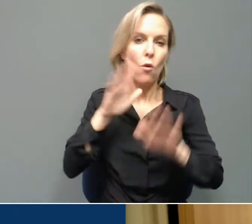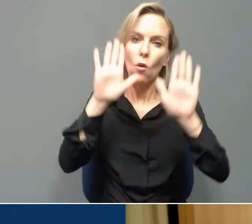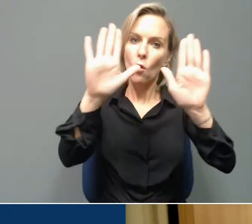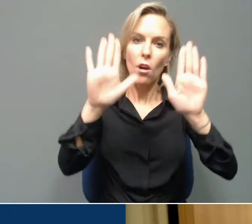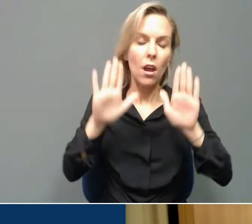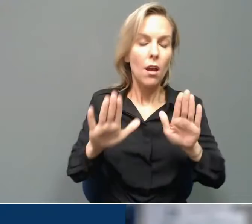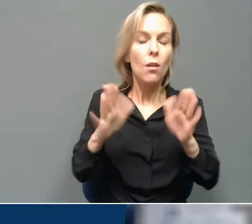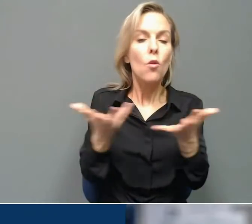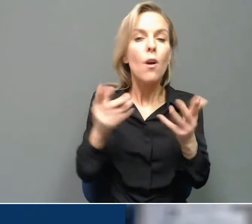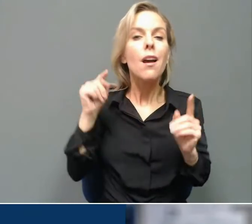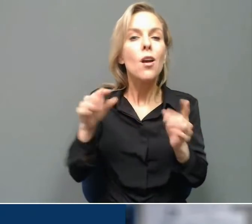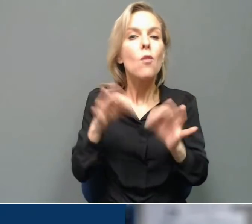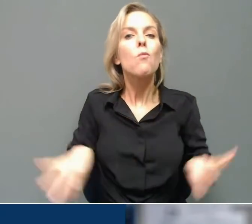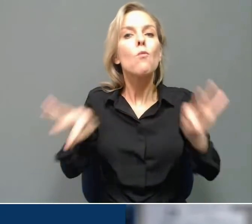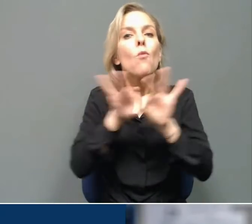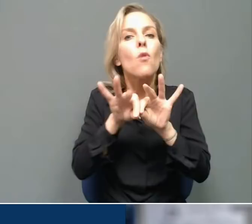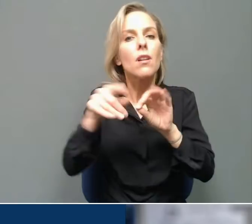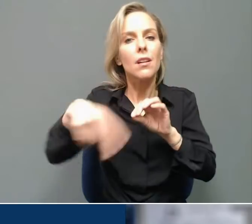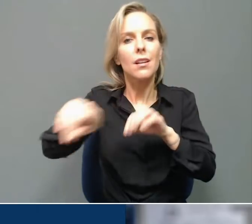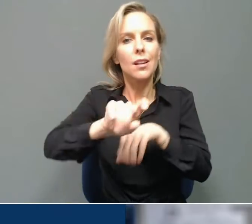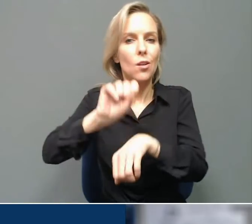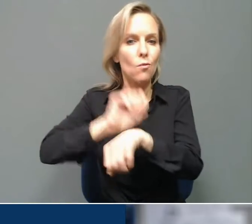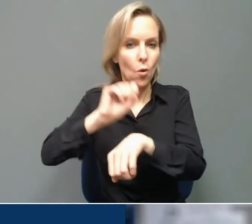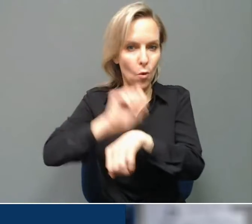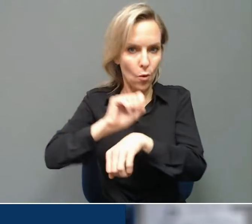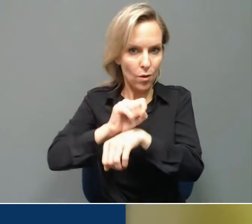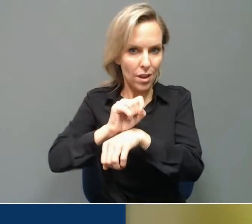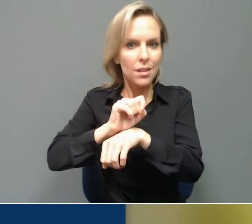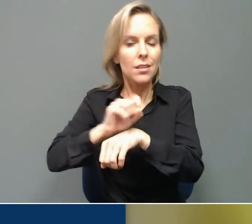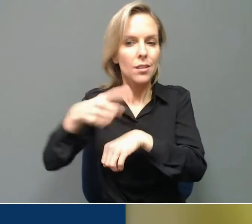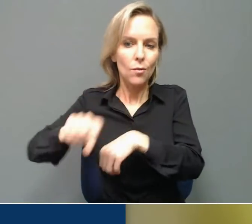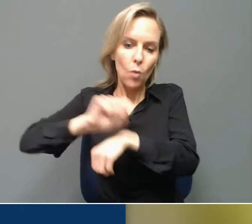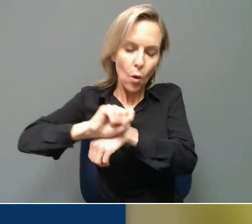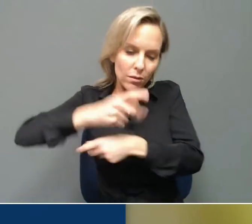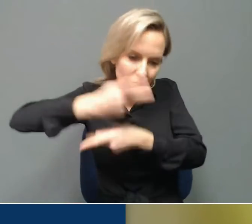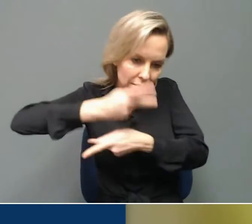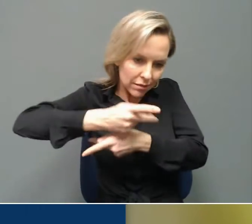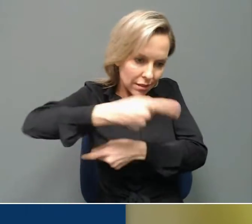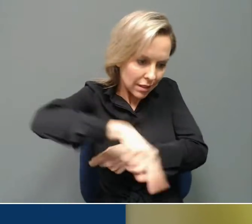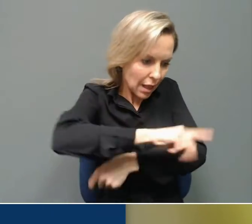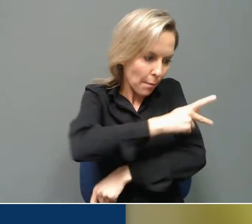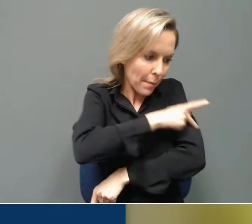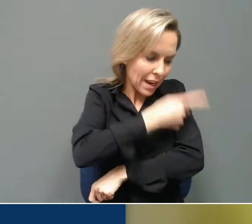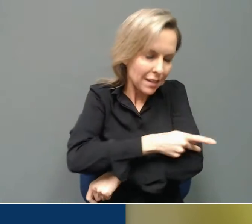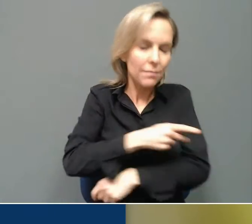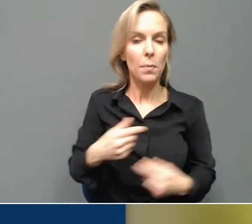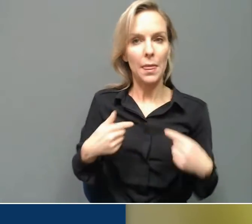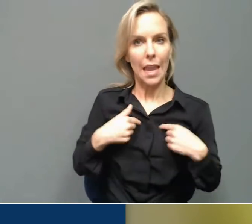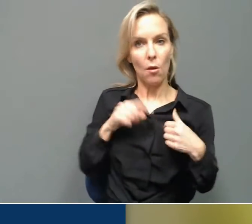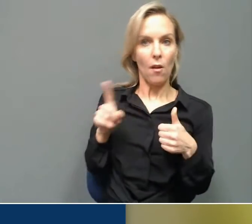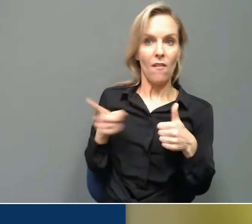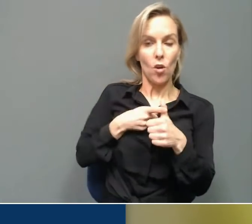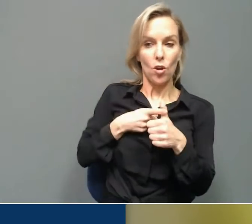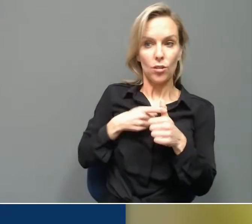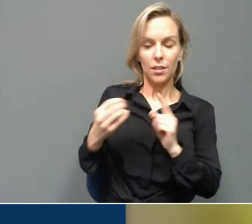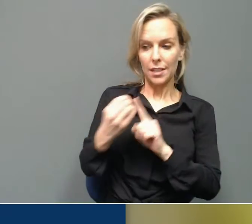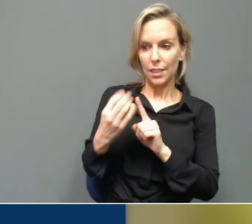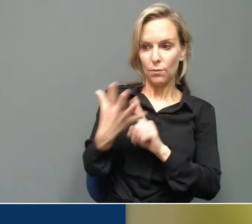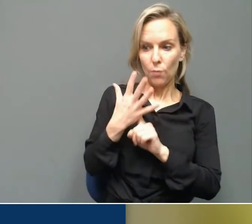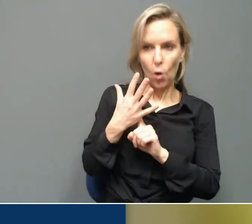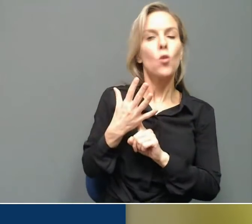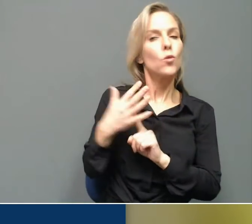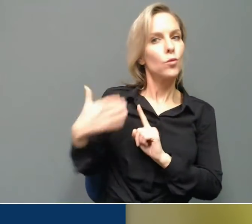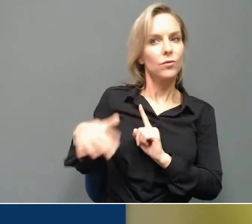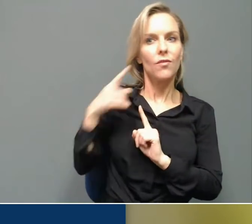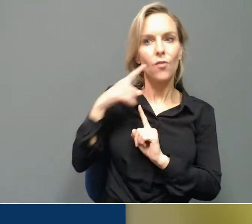importantly, the employees that have taken care of these patients. I was one of the first exposed to the COVID virus, and I was the first to have